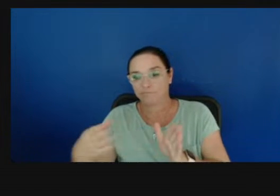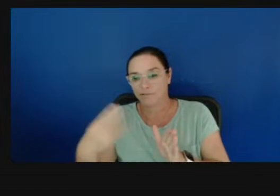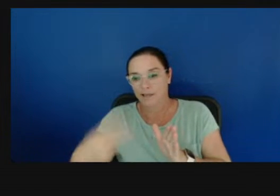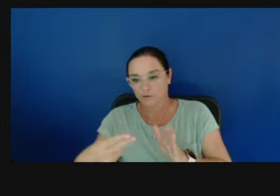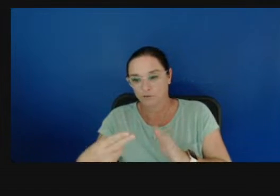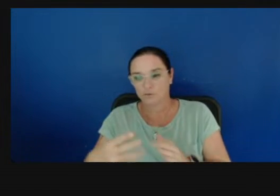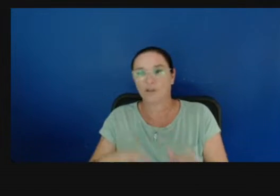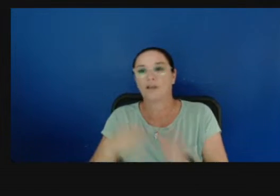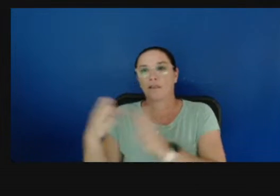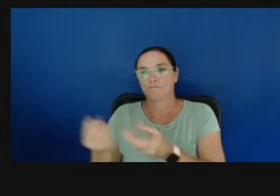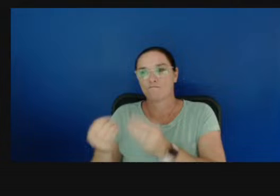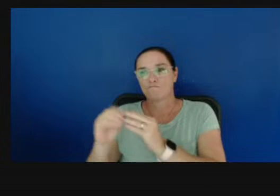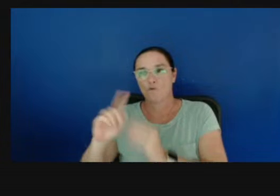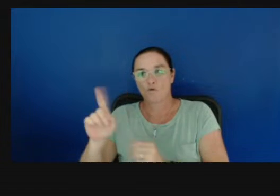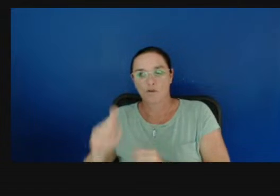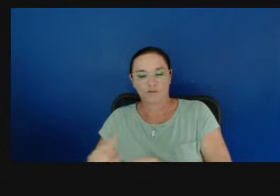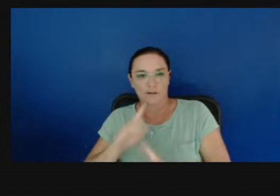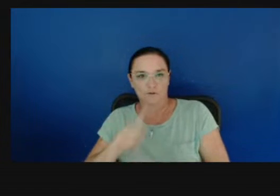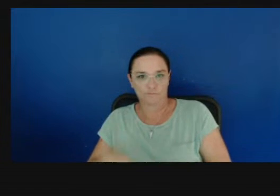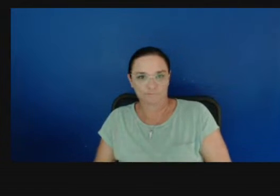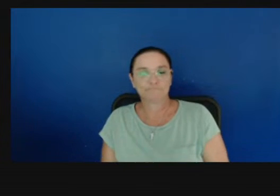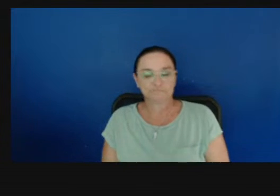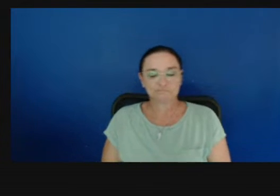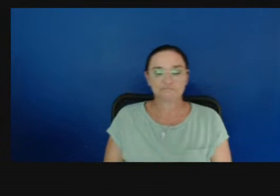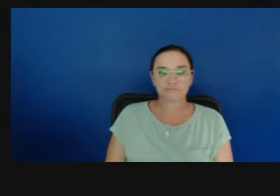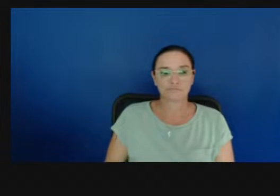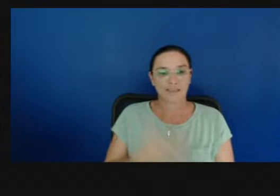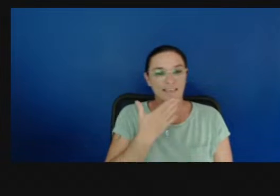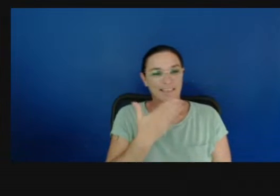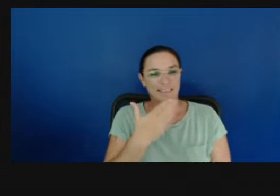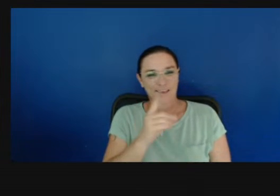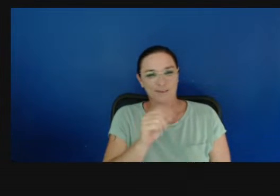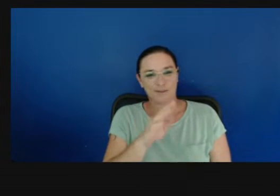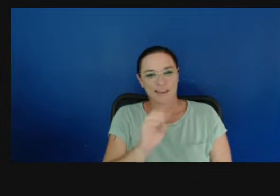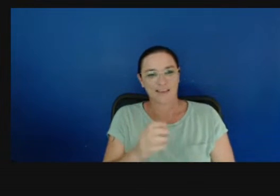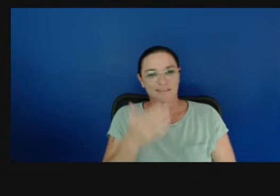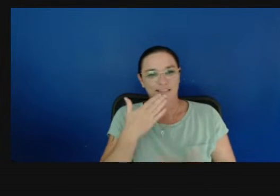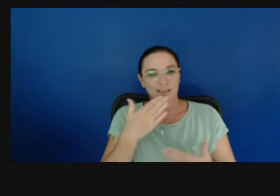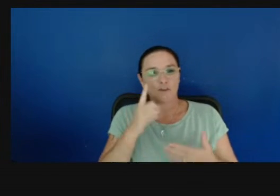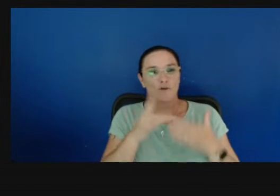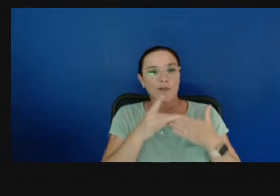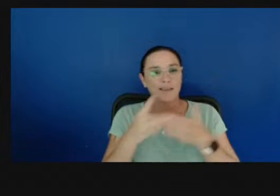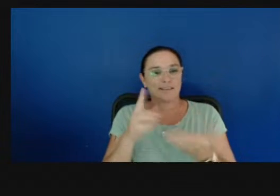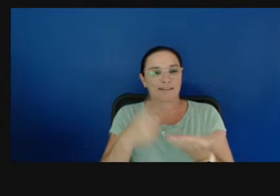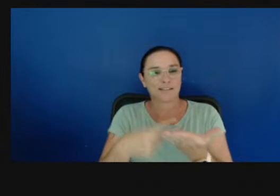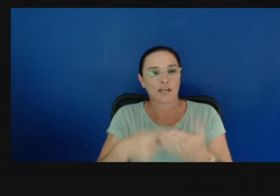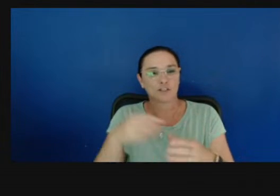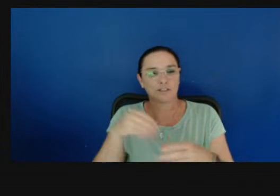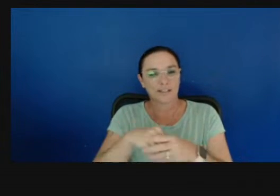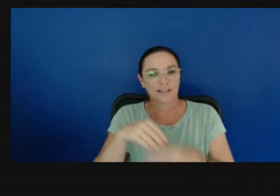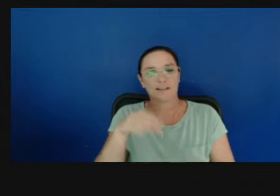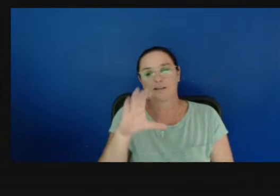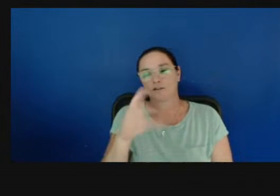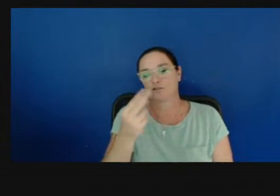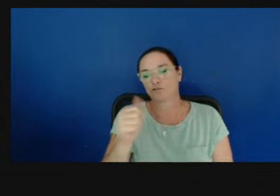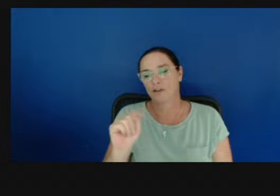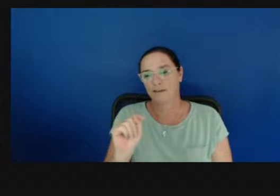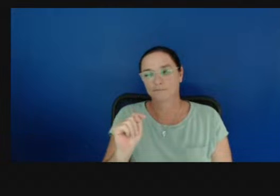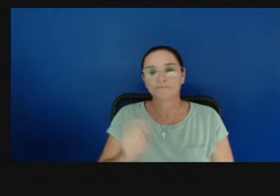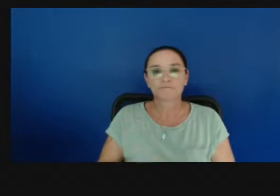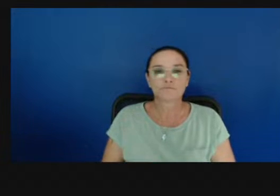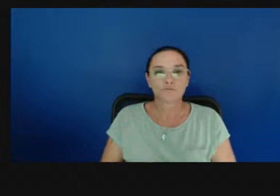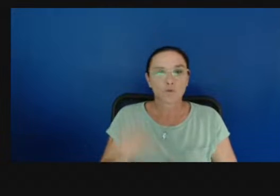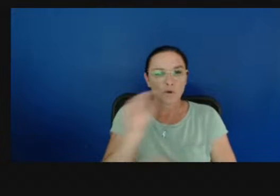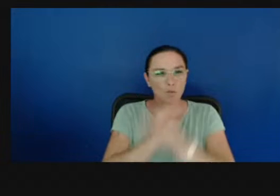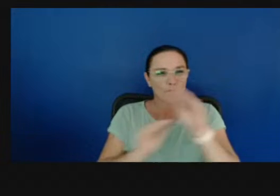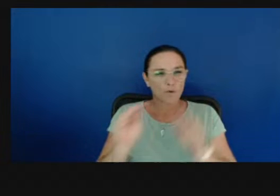more. All right, thanks, Dane. Yeah, thanks for leading that discussion in the chat. All right, so let's switch our screens around here